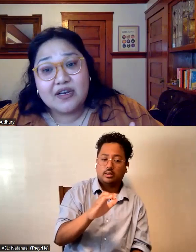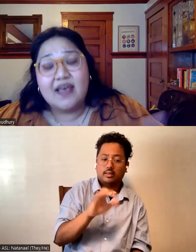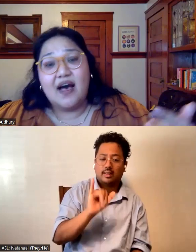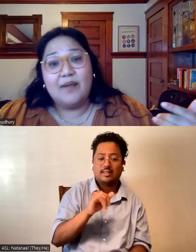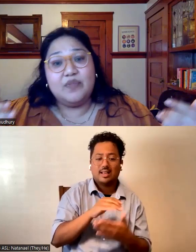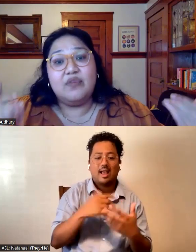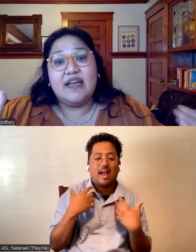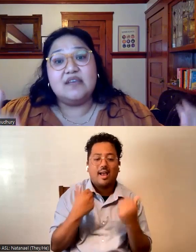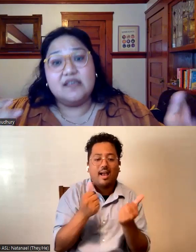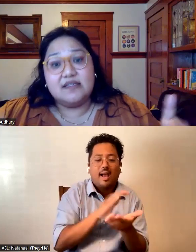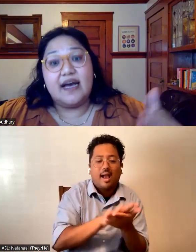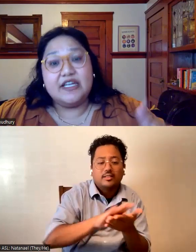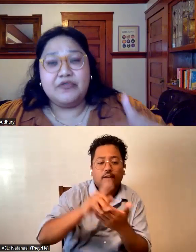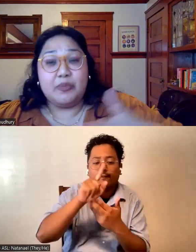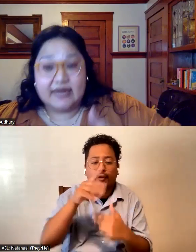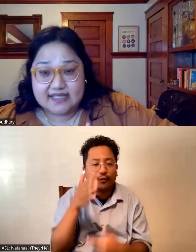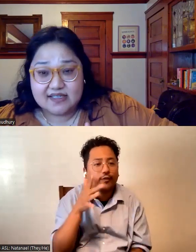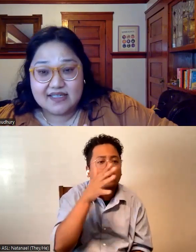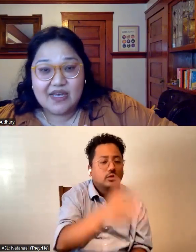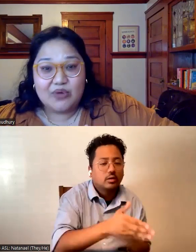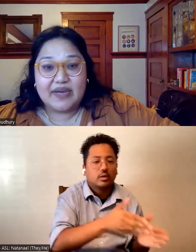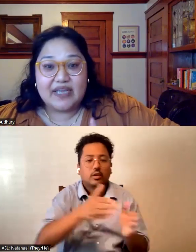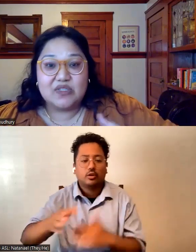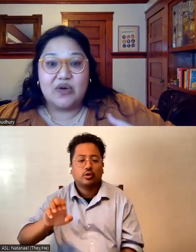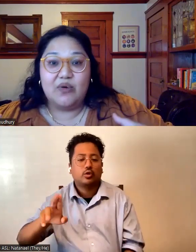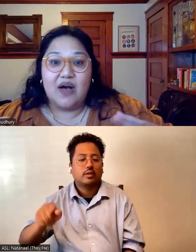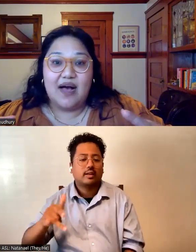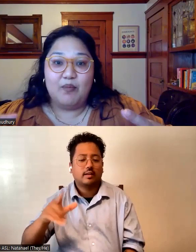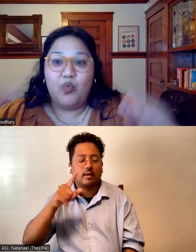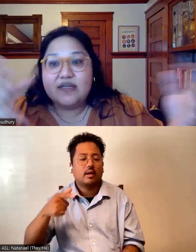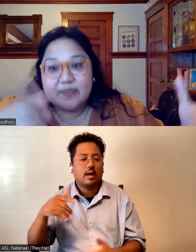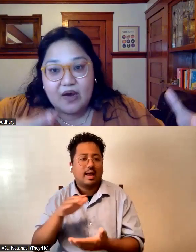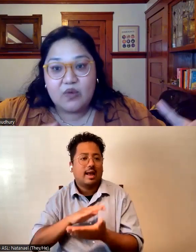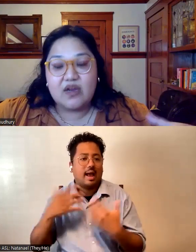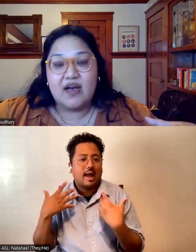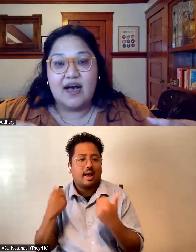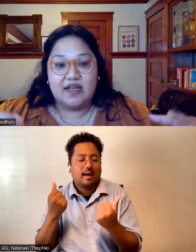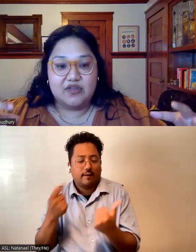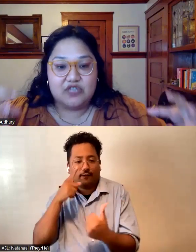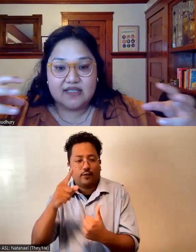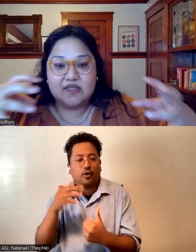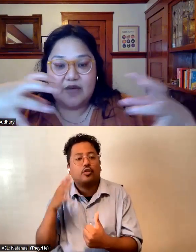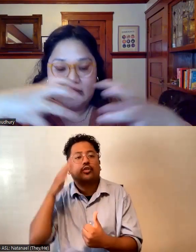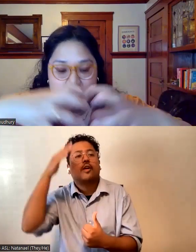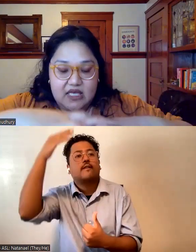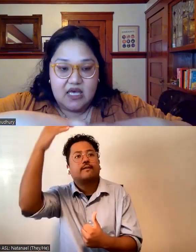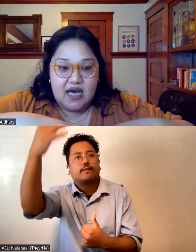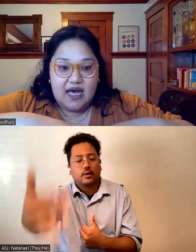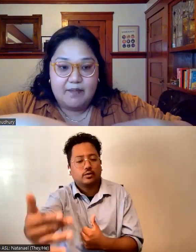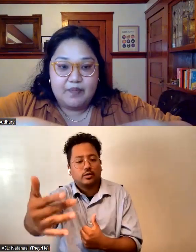future, euthenics is hygiene for the present, right? So one is about eugenics is about